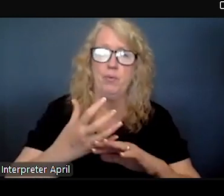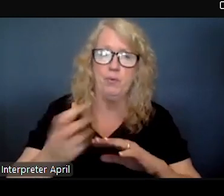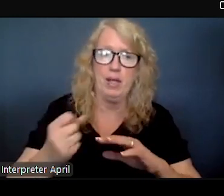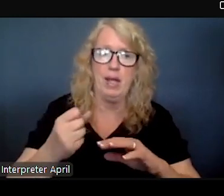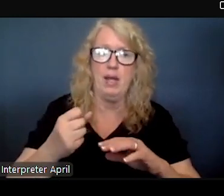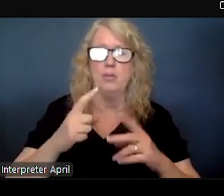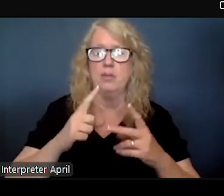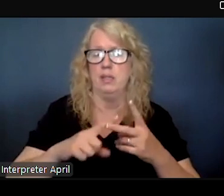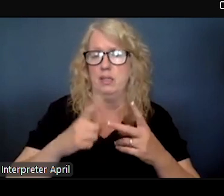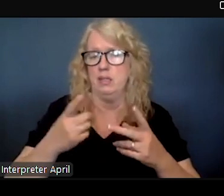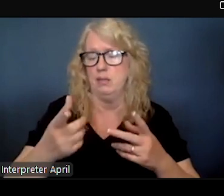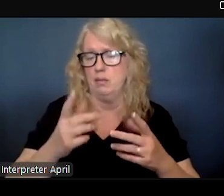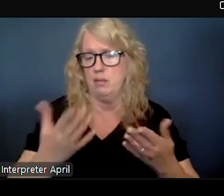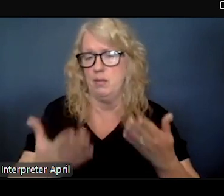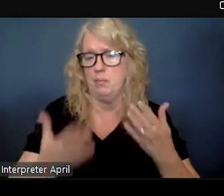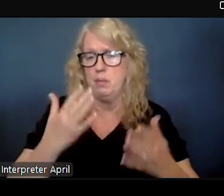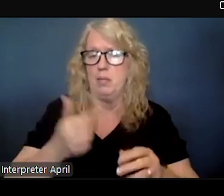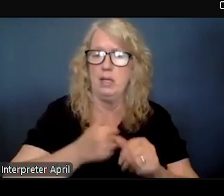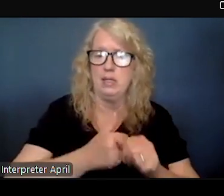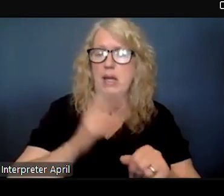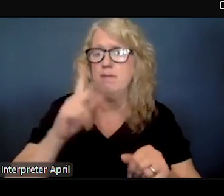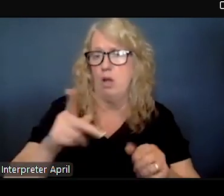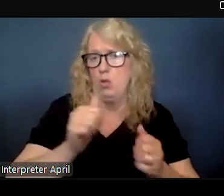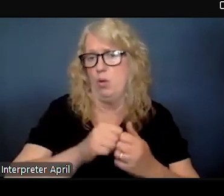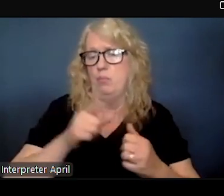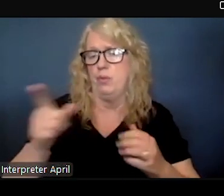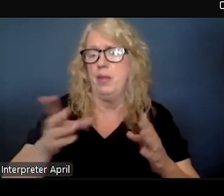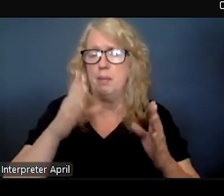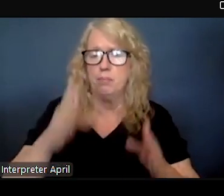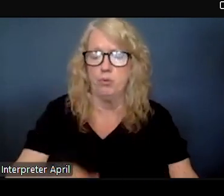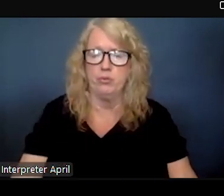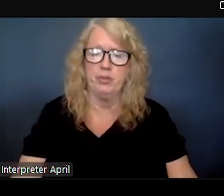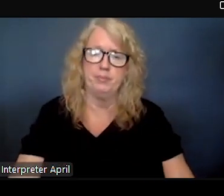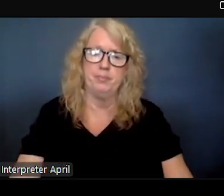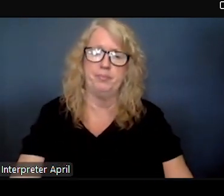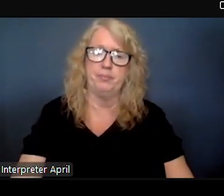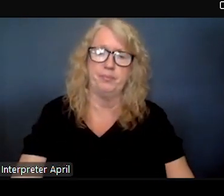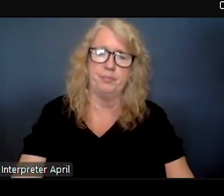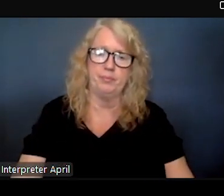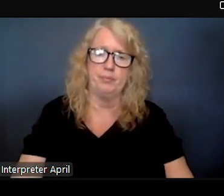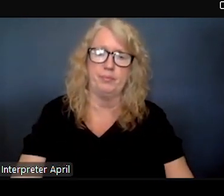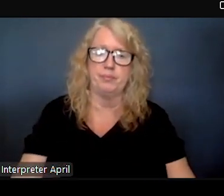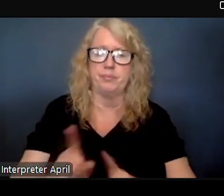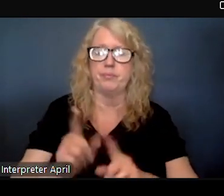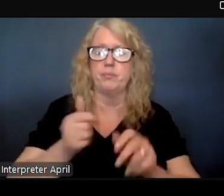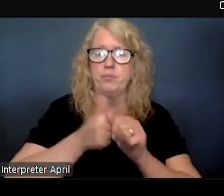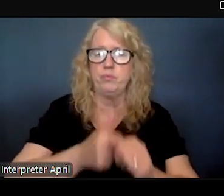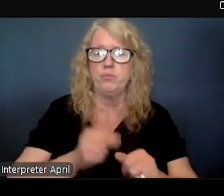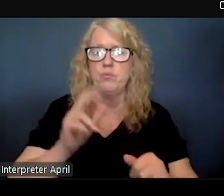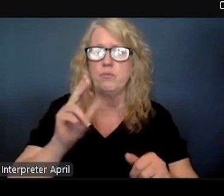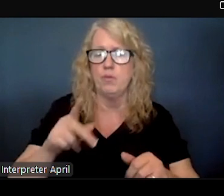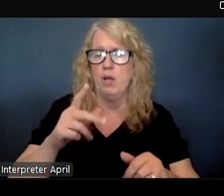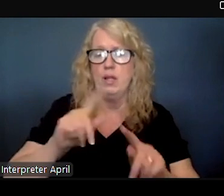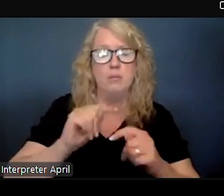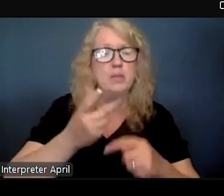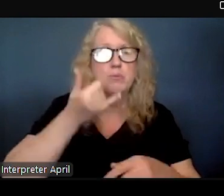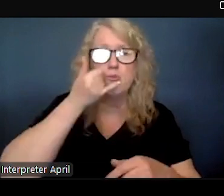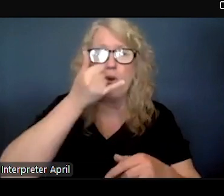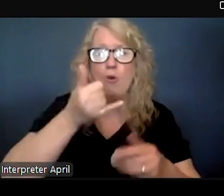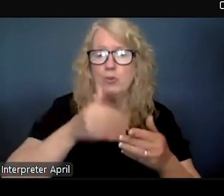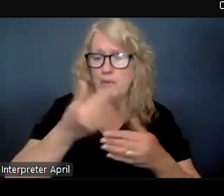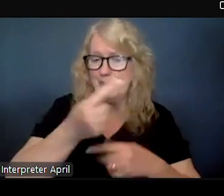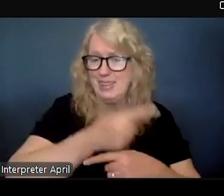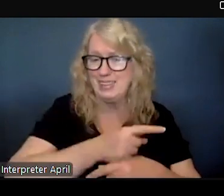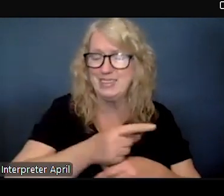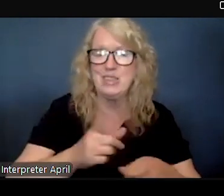and that way someone can follow up with that person. We also have a follow-up team that calls just the very next day,